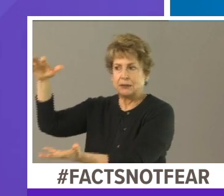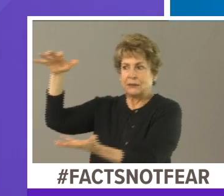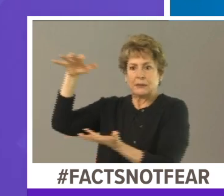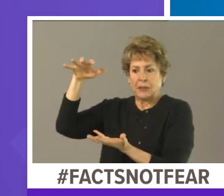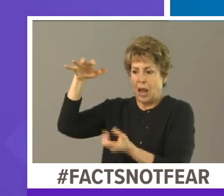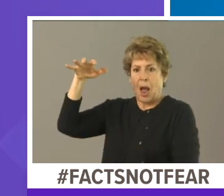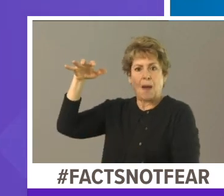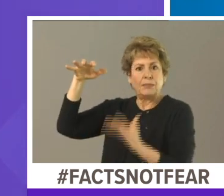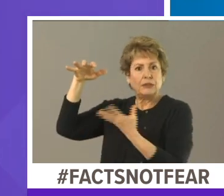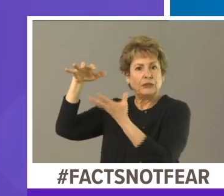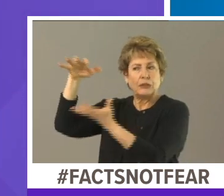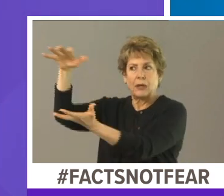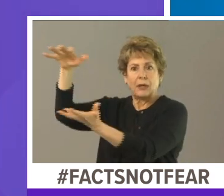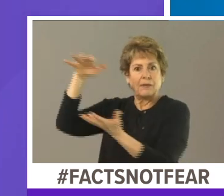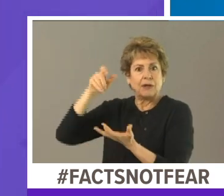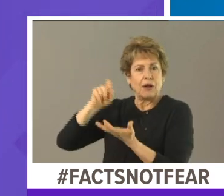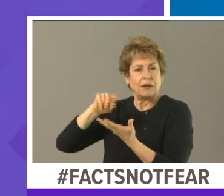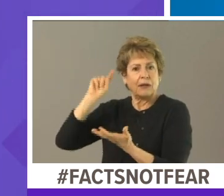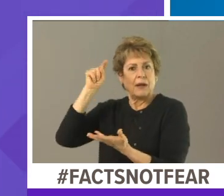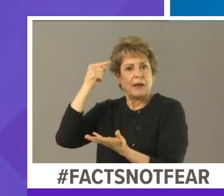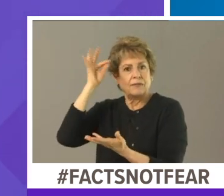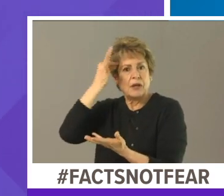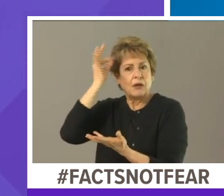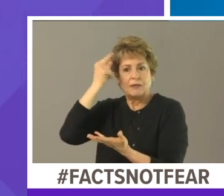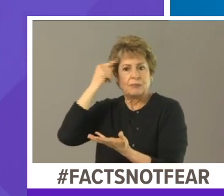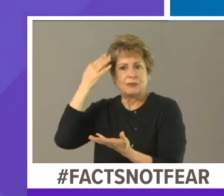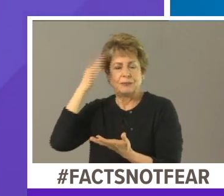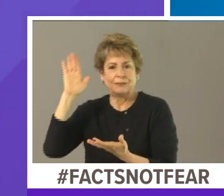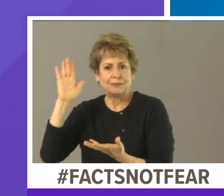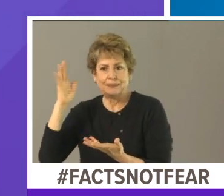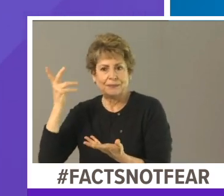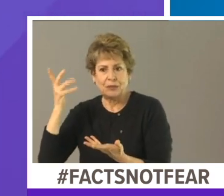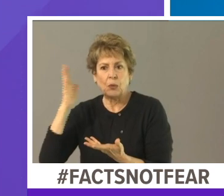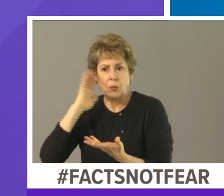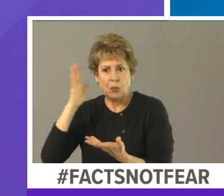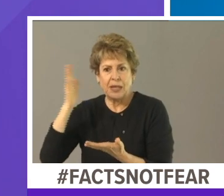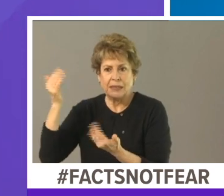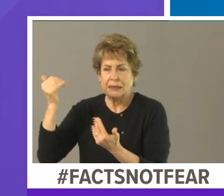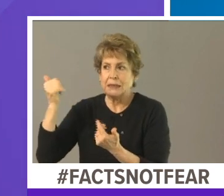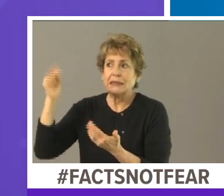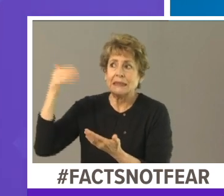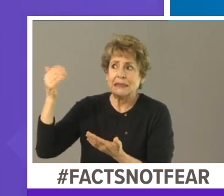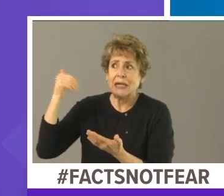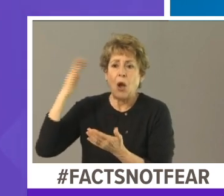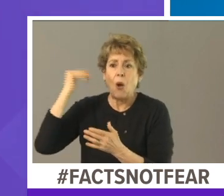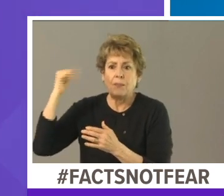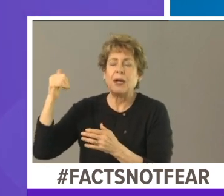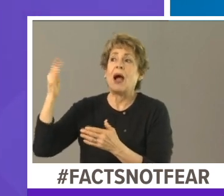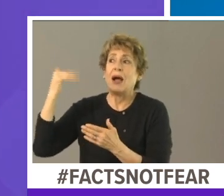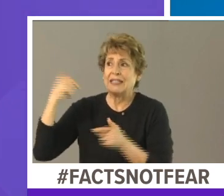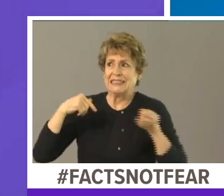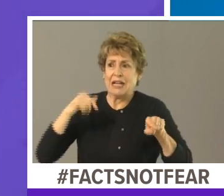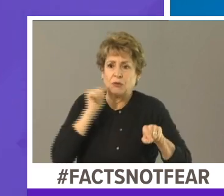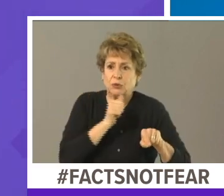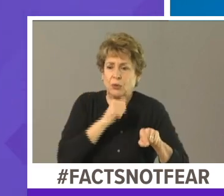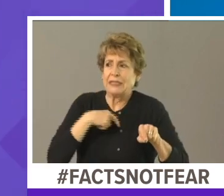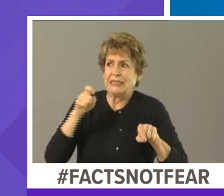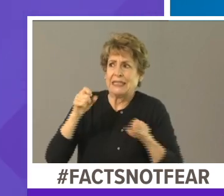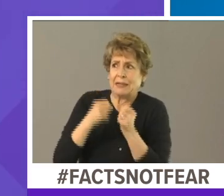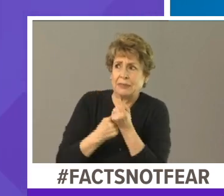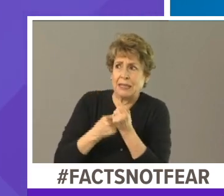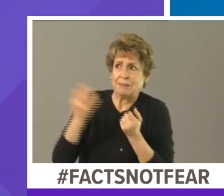for what's in the best interest of Arizona and Arizonans. To date, we've been able, to the best of our ability, and you've seen that